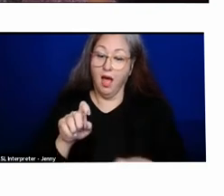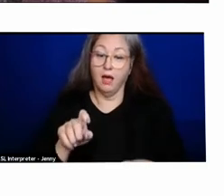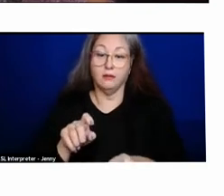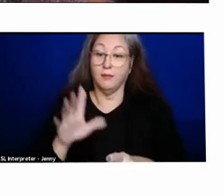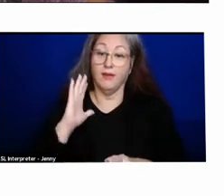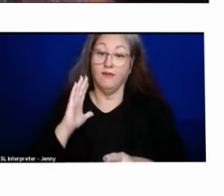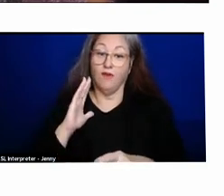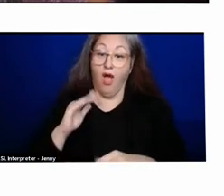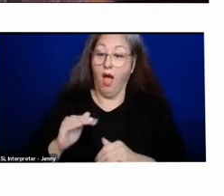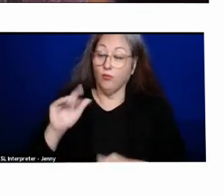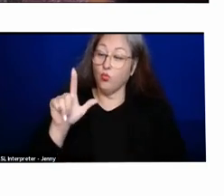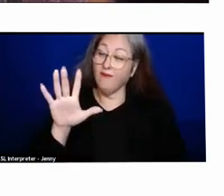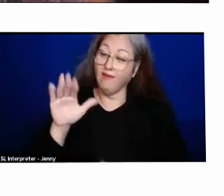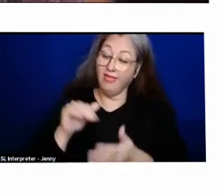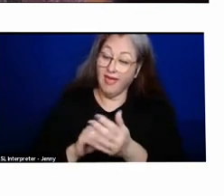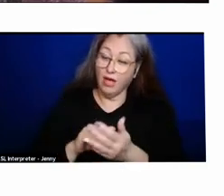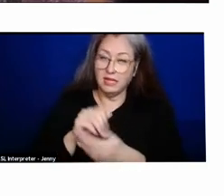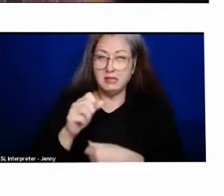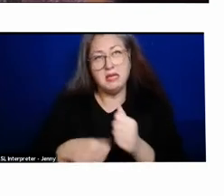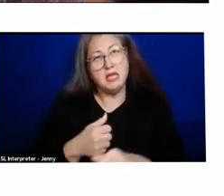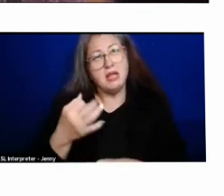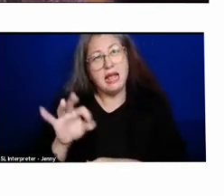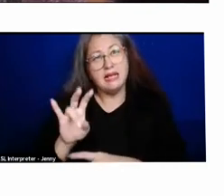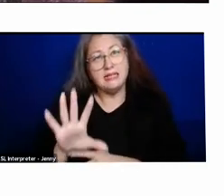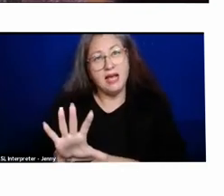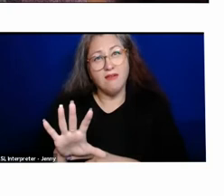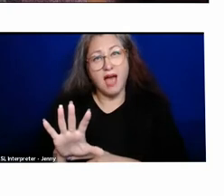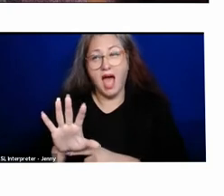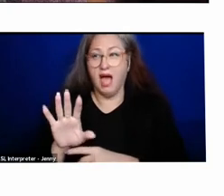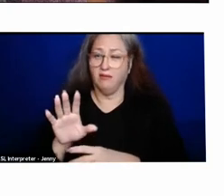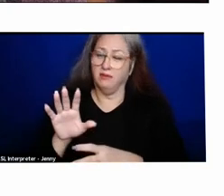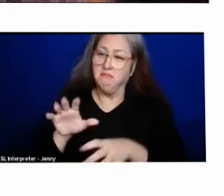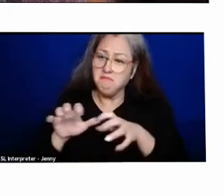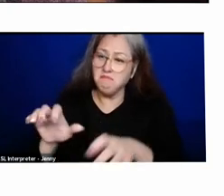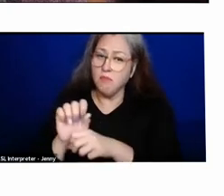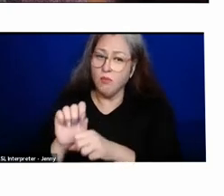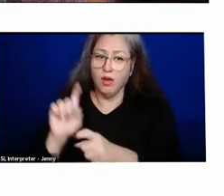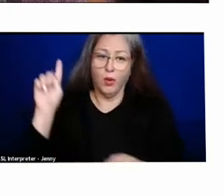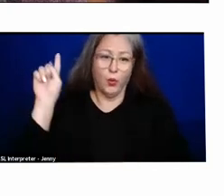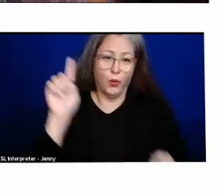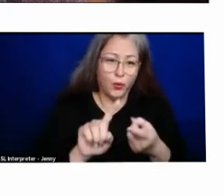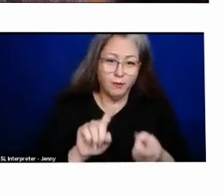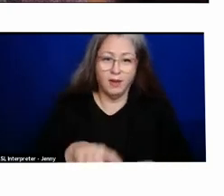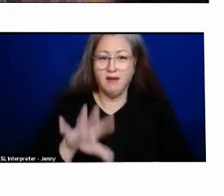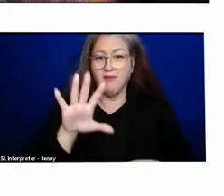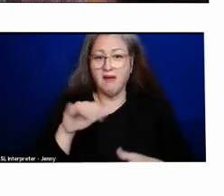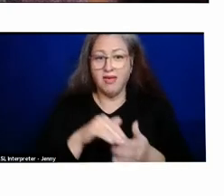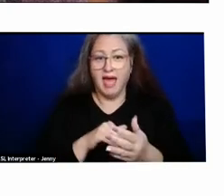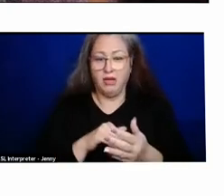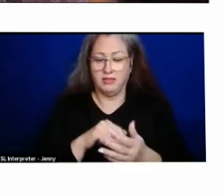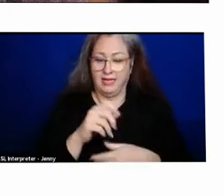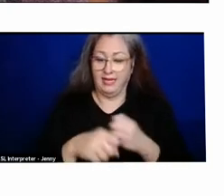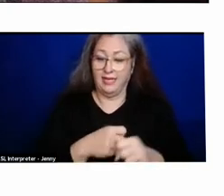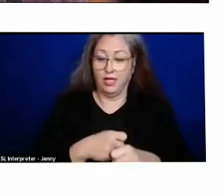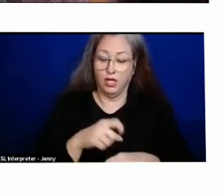high of 25,000 in 1975 to 5,000 jobs in the year 2000, and even less today.